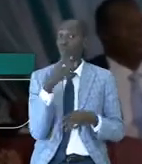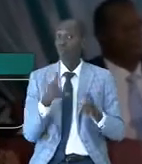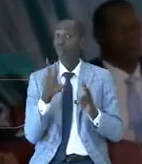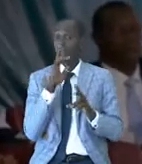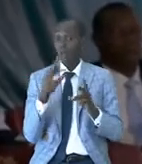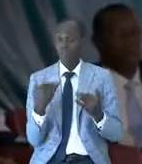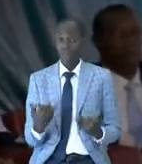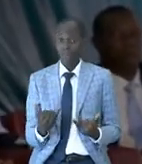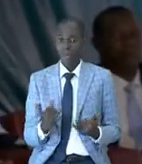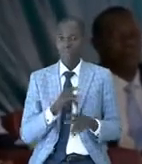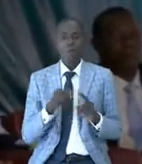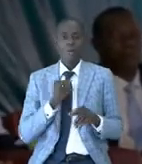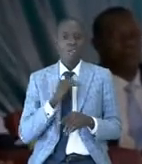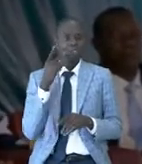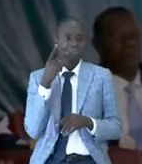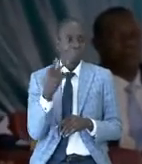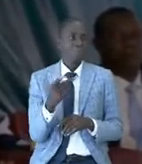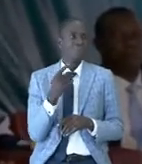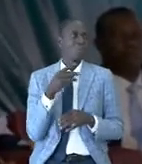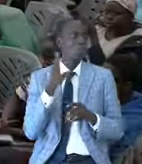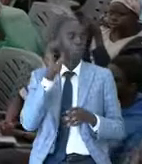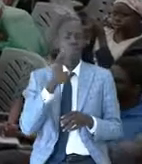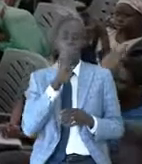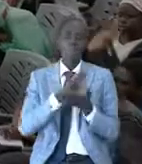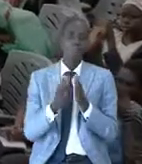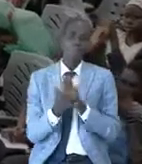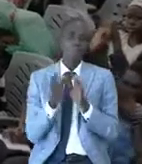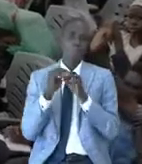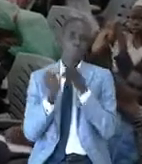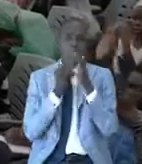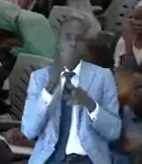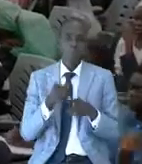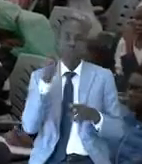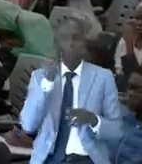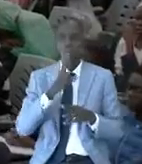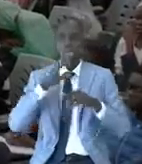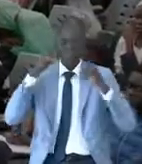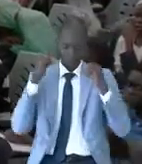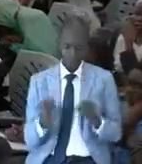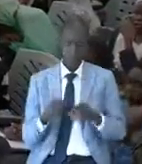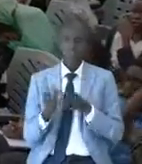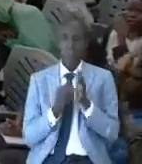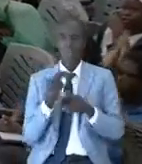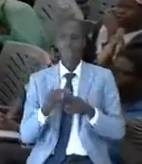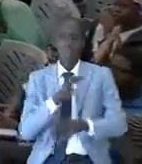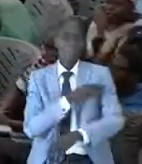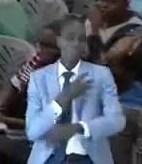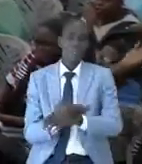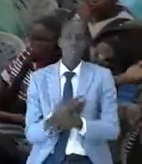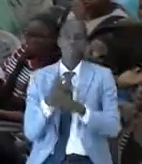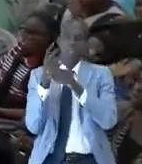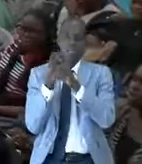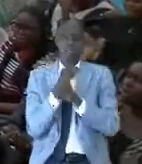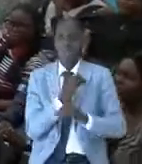now. I see you the way you are going to become. Strong, mighty,